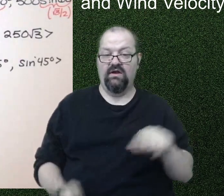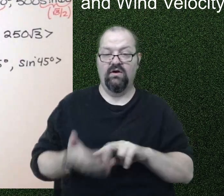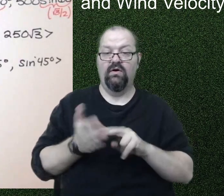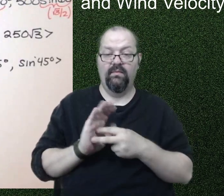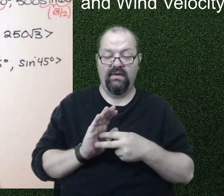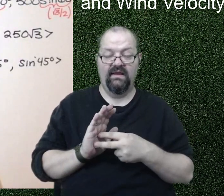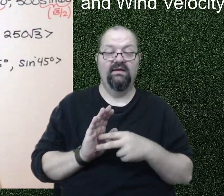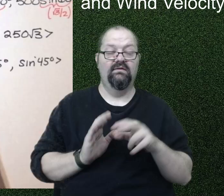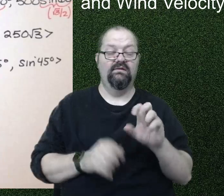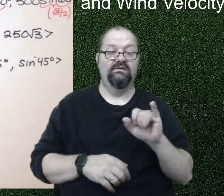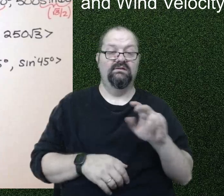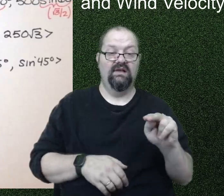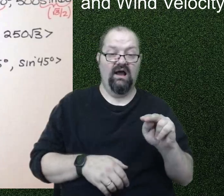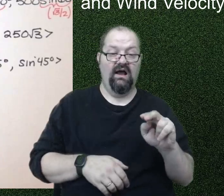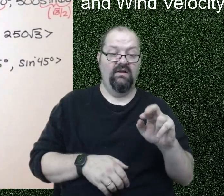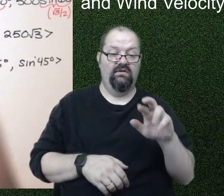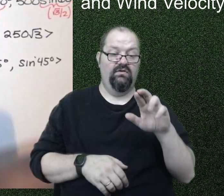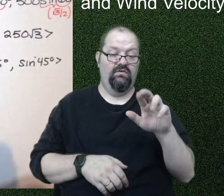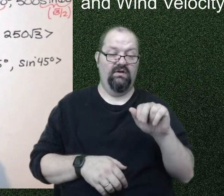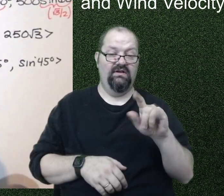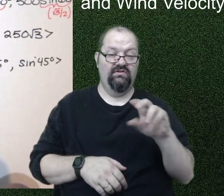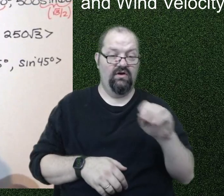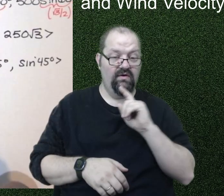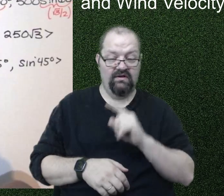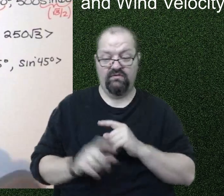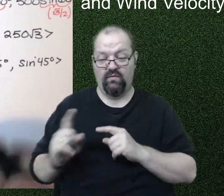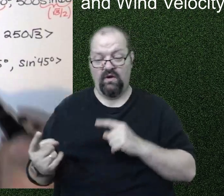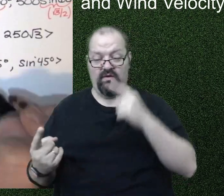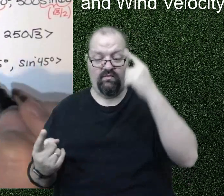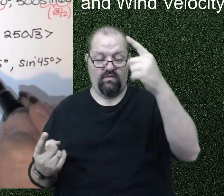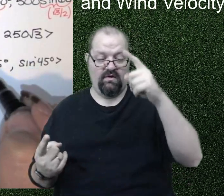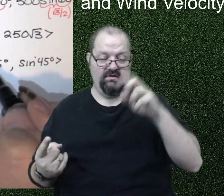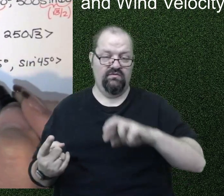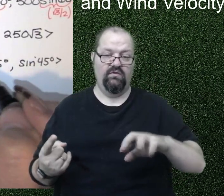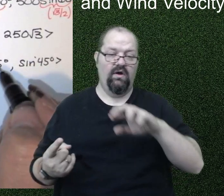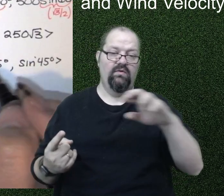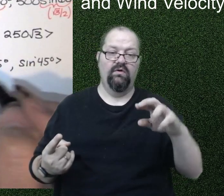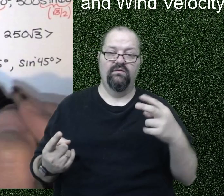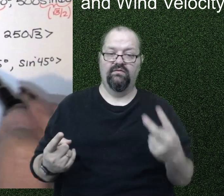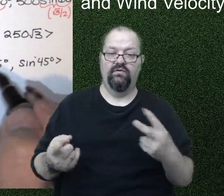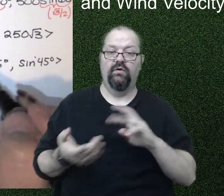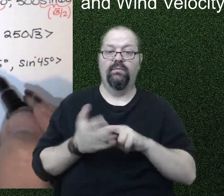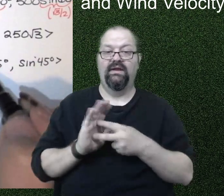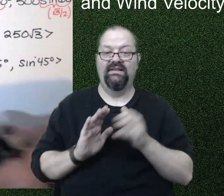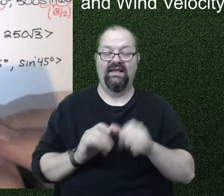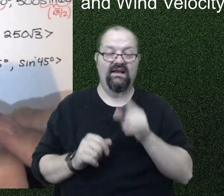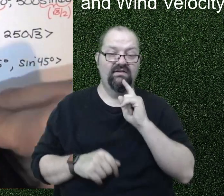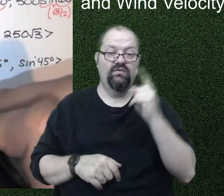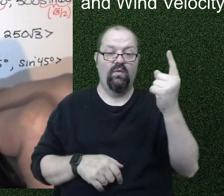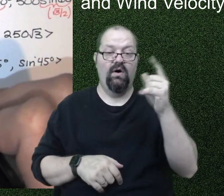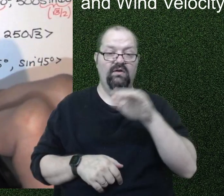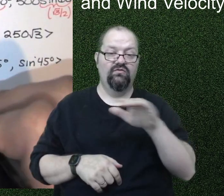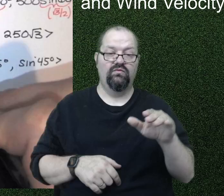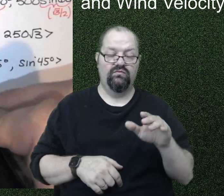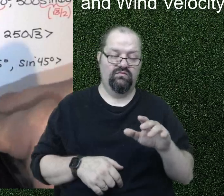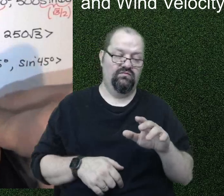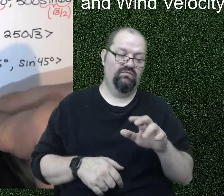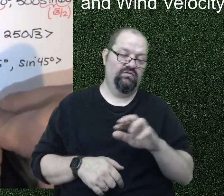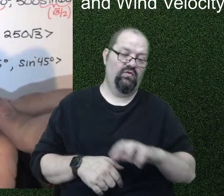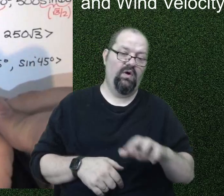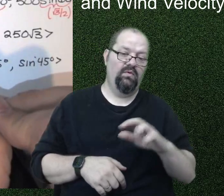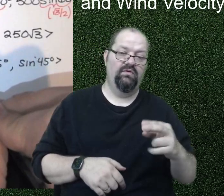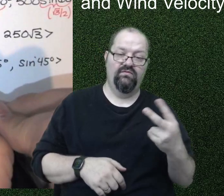ratios are 1, 1, square root of 2. So this is 1 over square root of 2, or if you